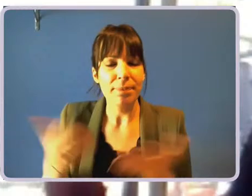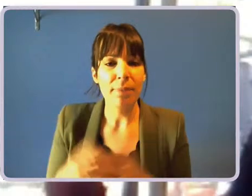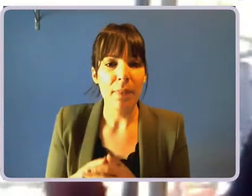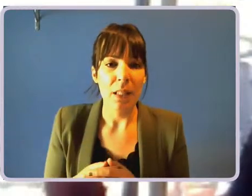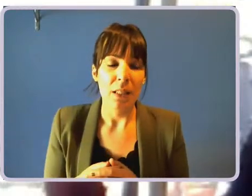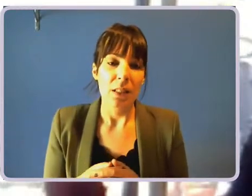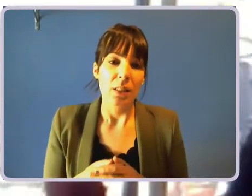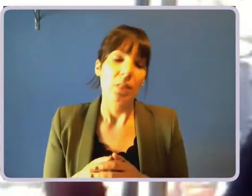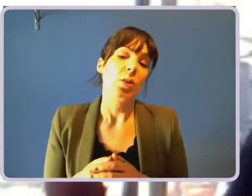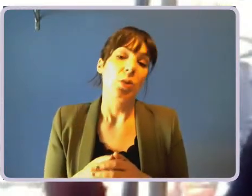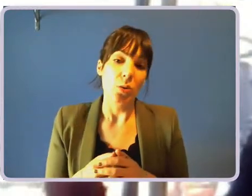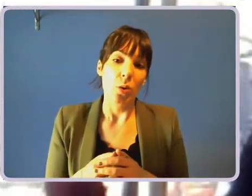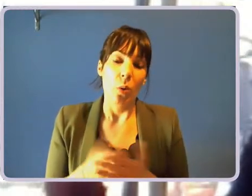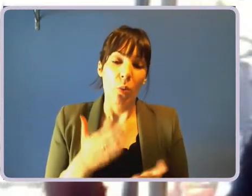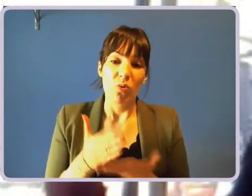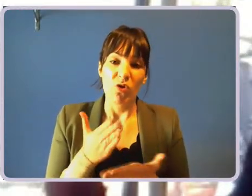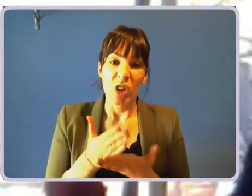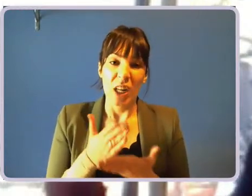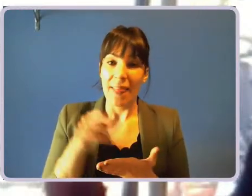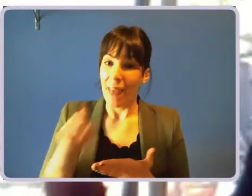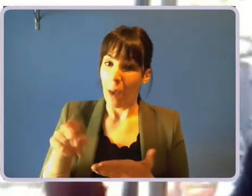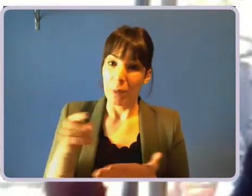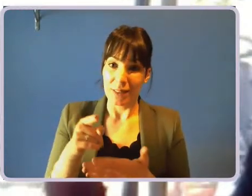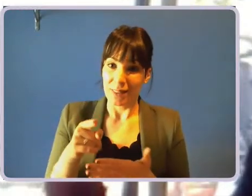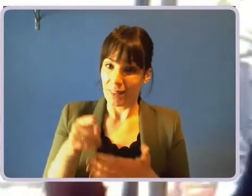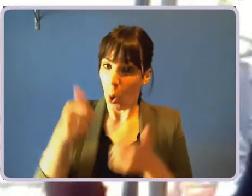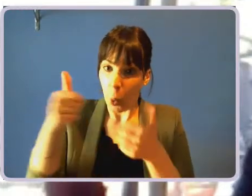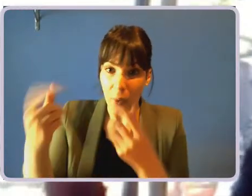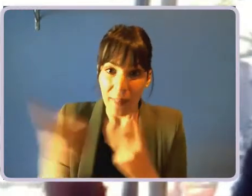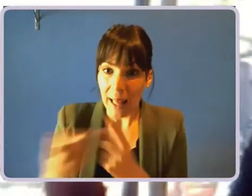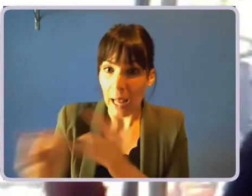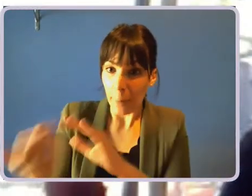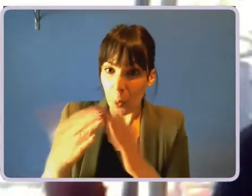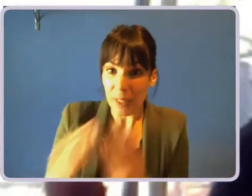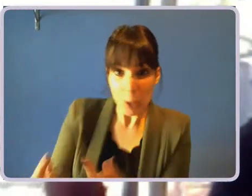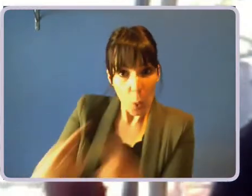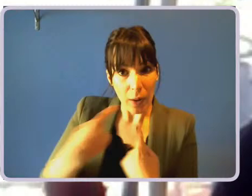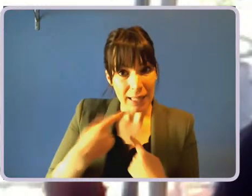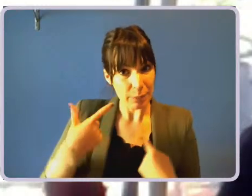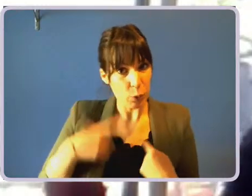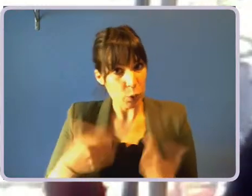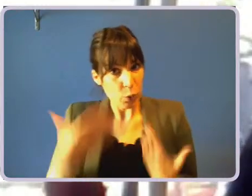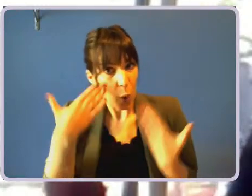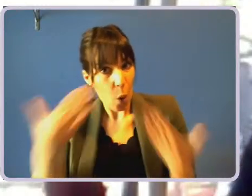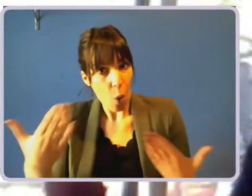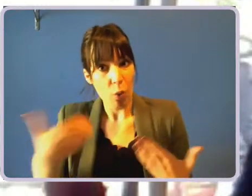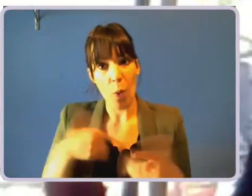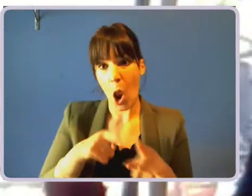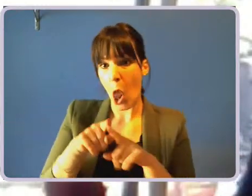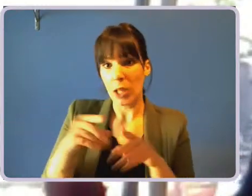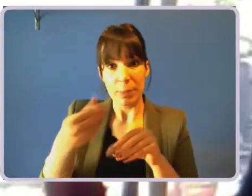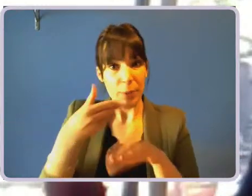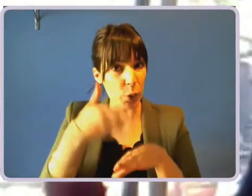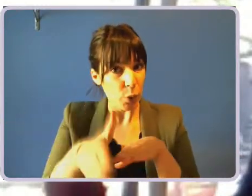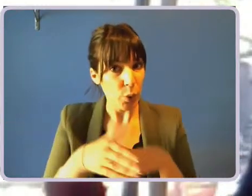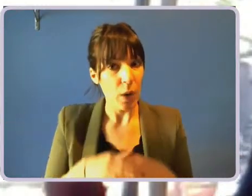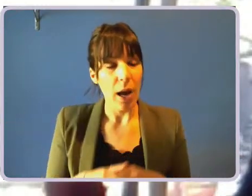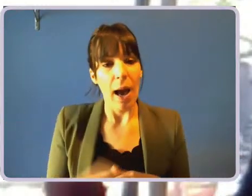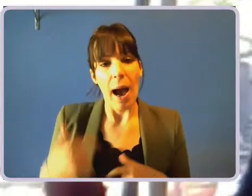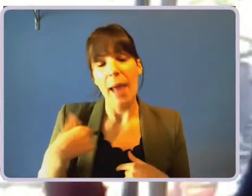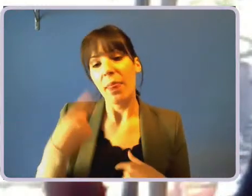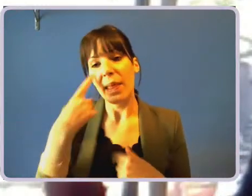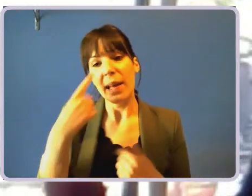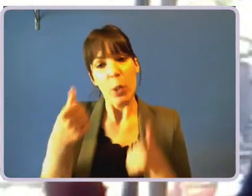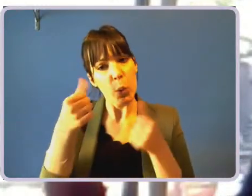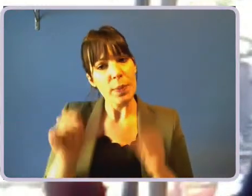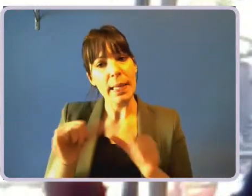good learning that we got from the community, but also I think using the community leaders